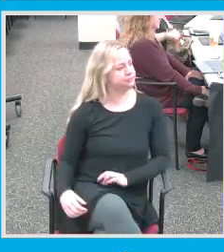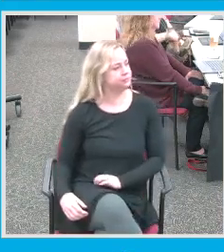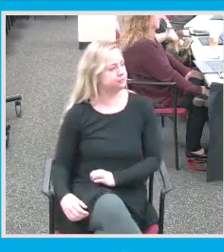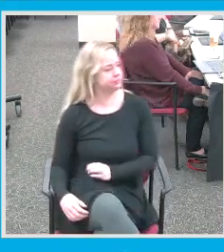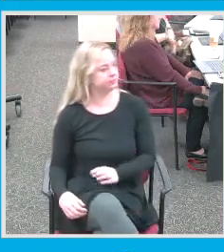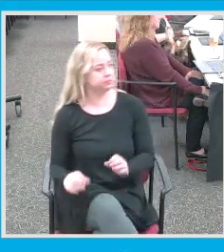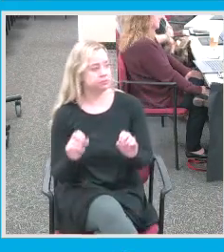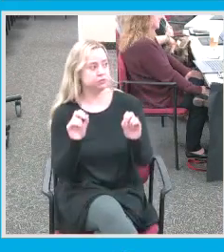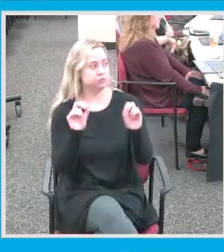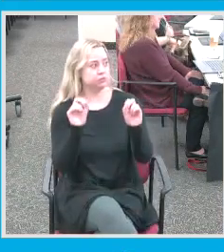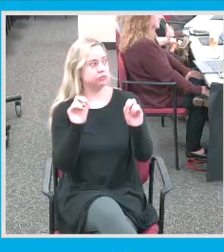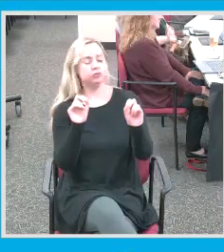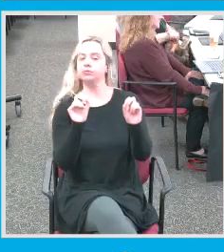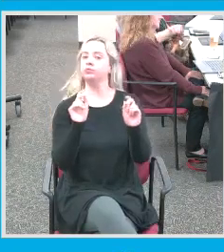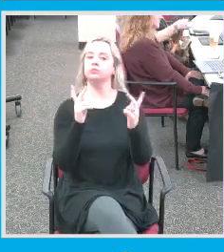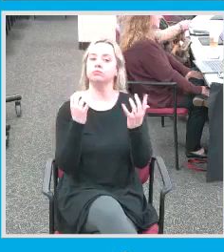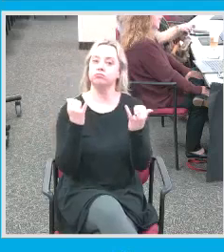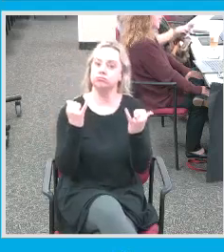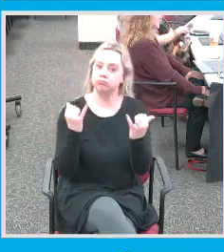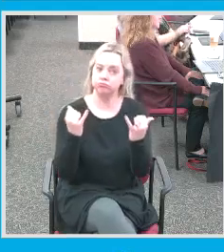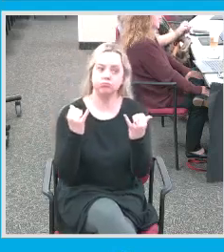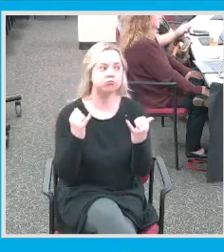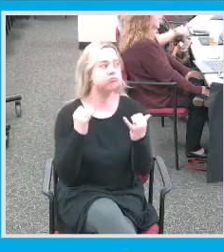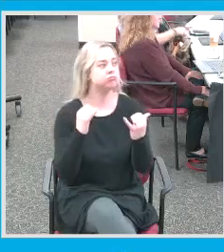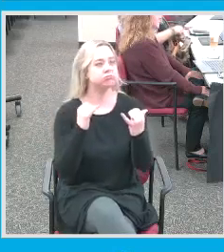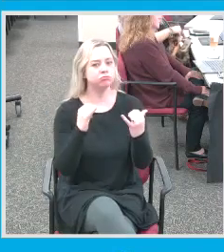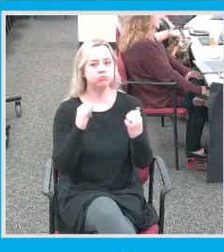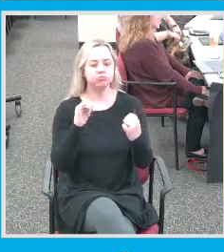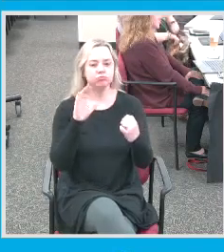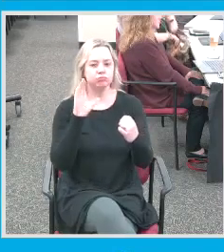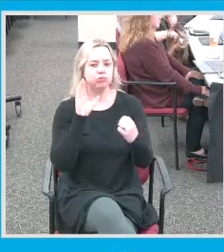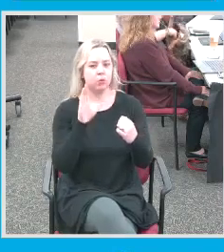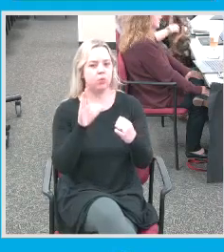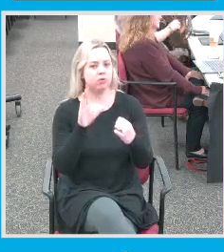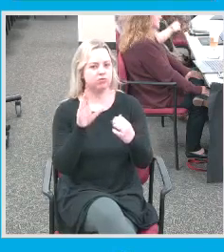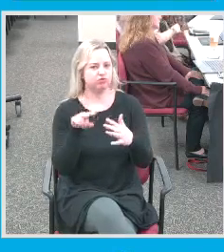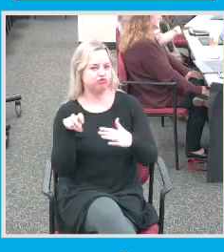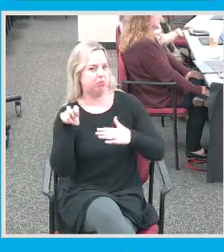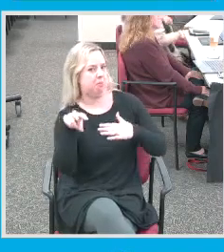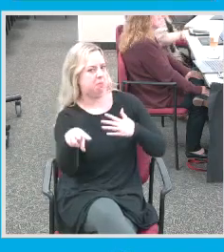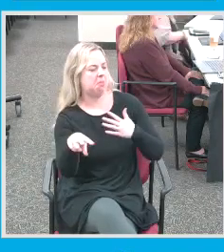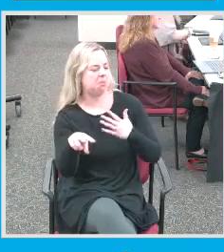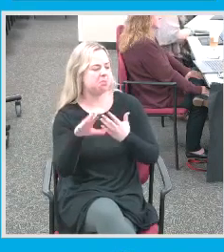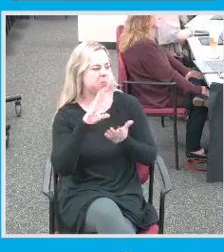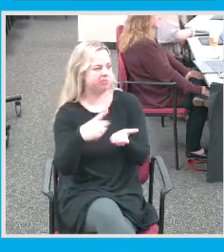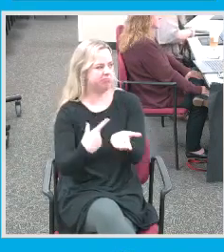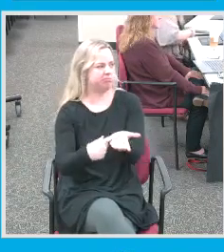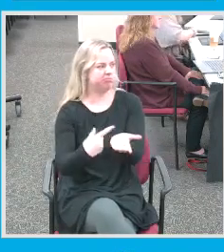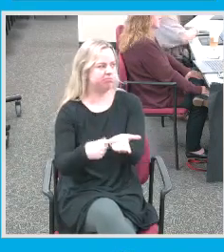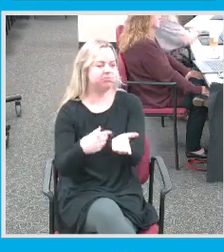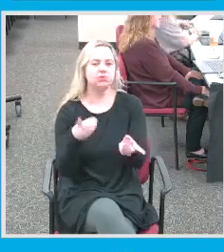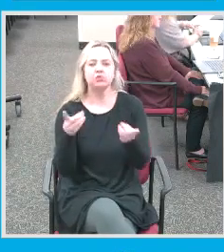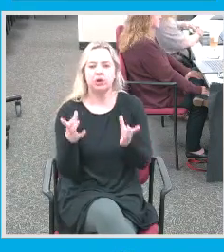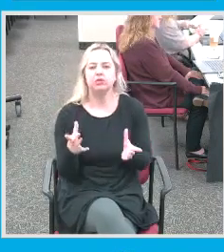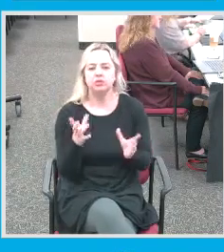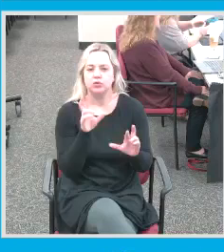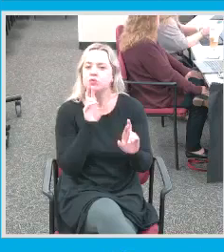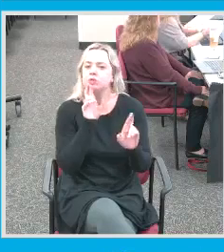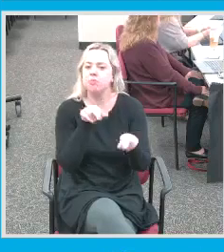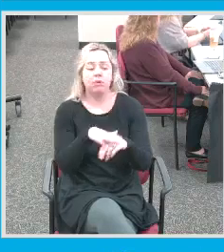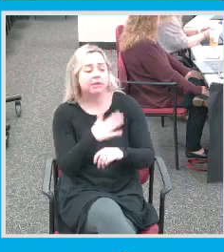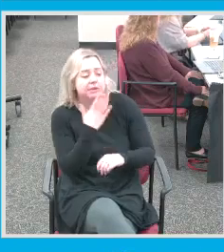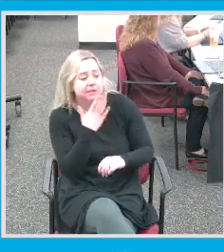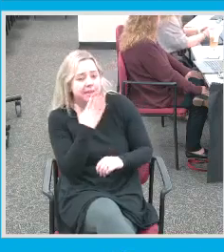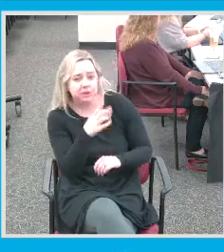that. Okay, now we are jumping back forward again, and we'll be at the director's report. Okay. Thank you to our guests who